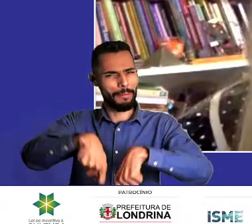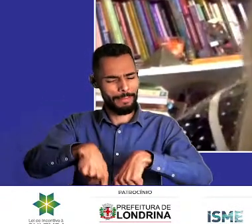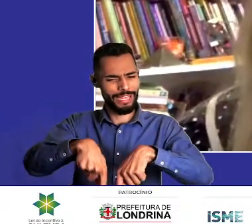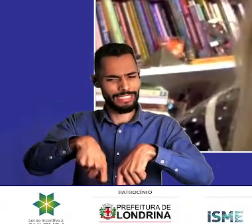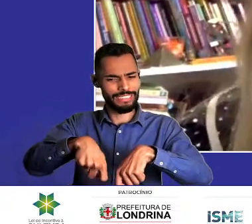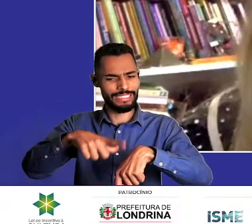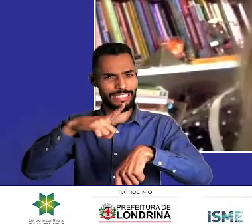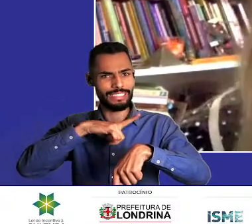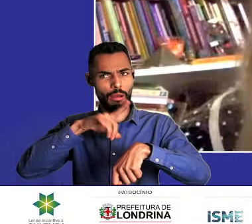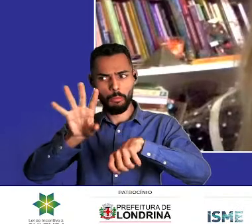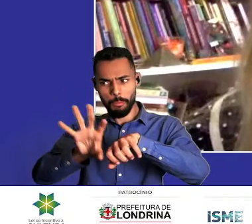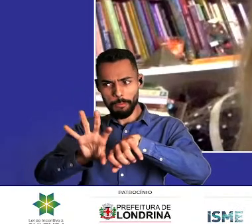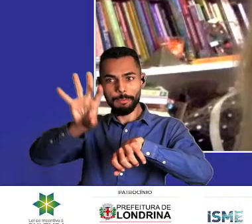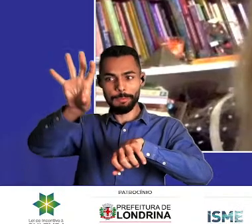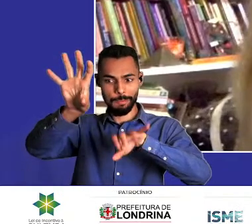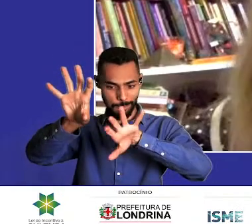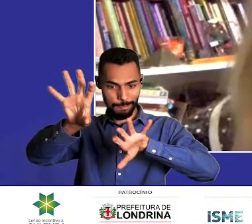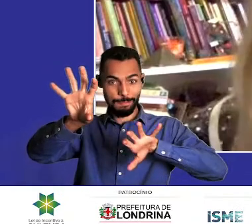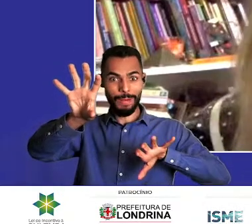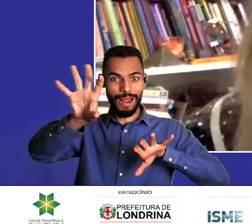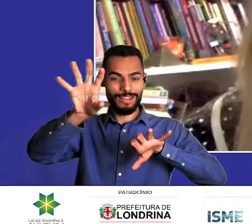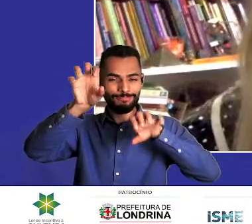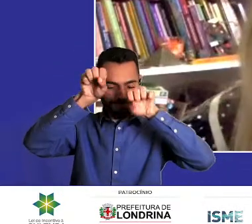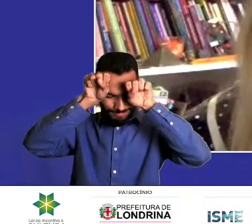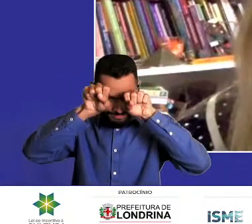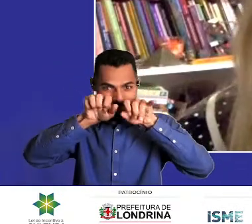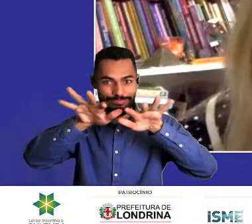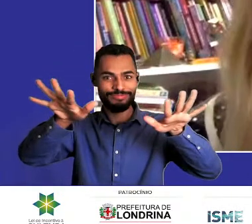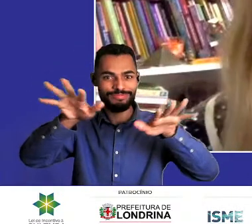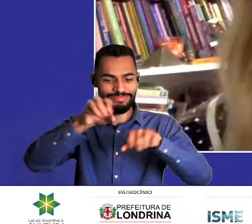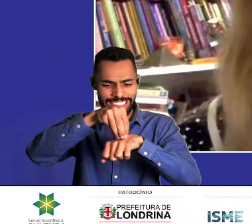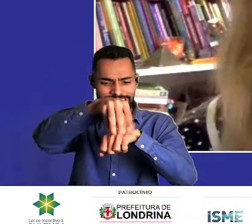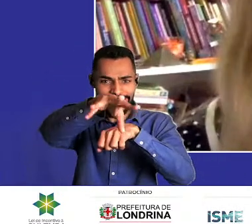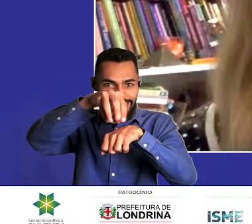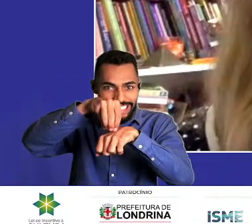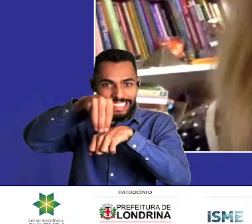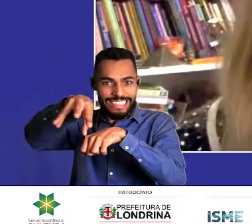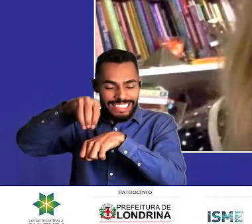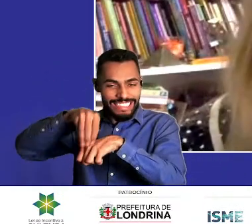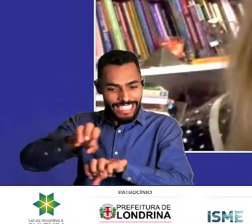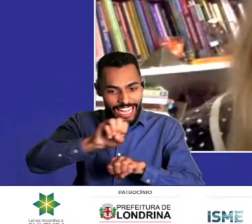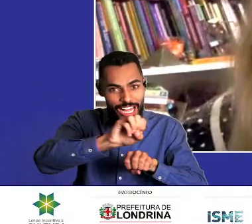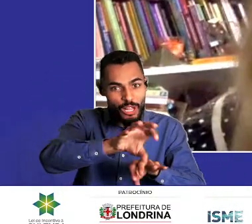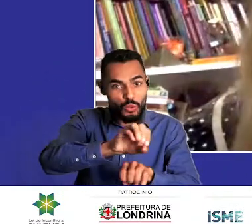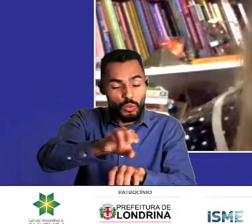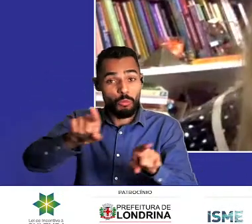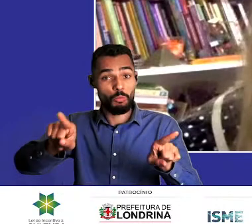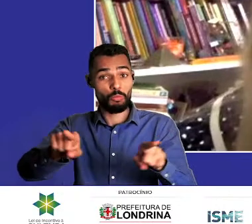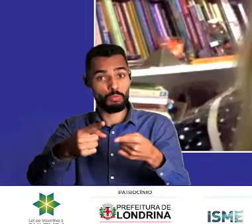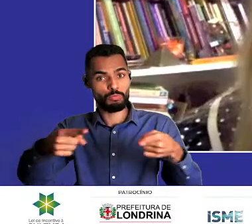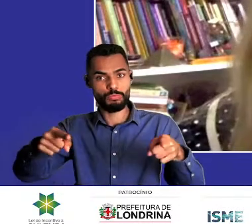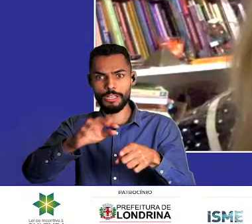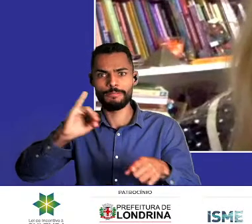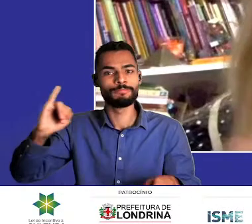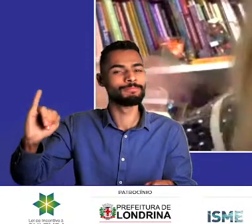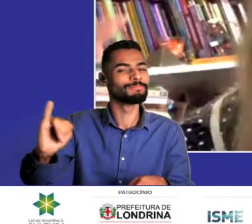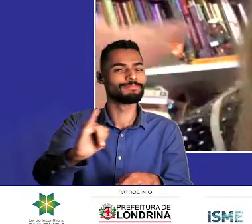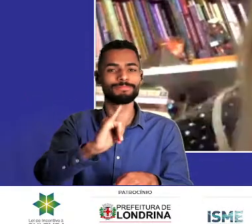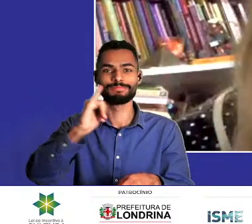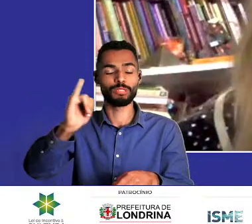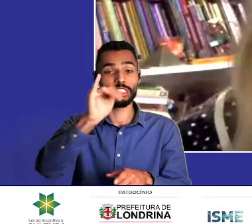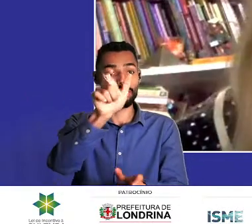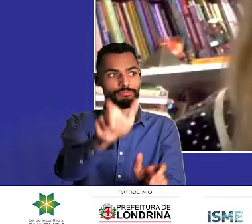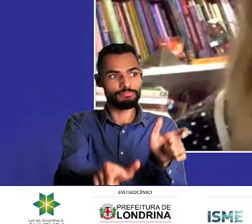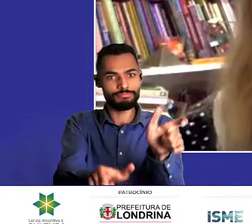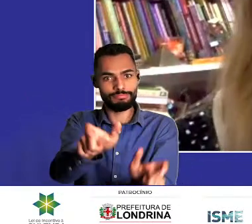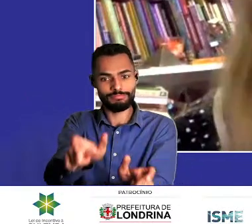of music education as a primordial part of human being formation and one of the ways